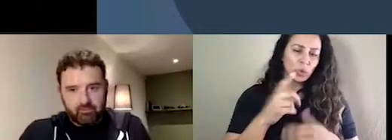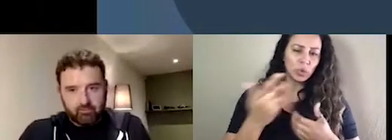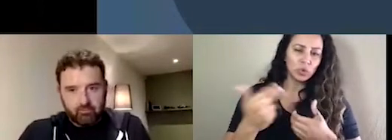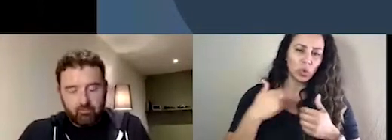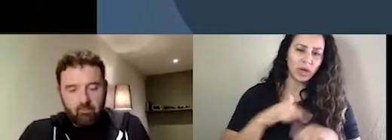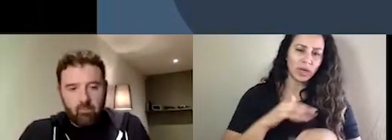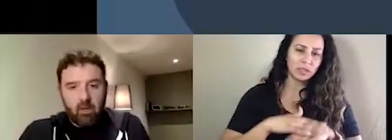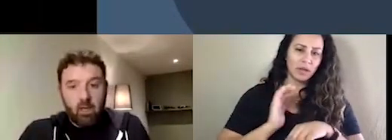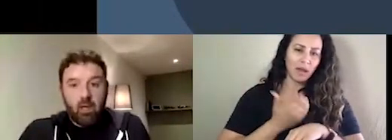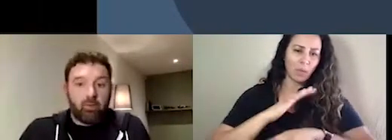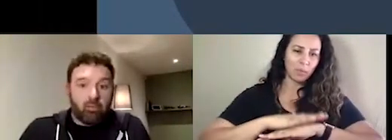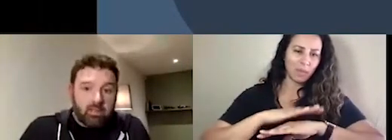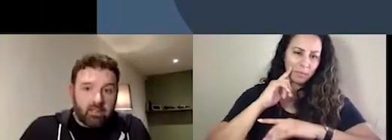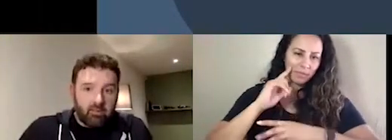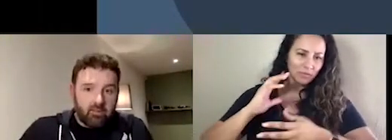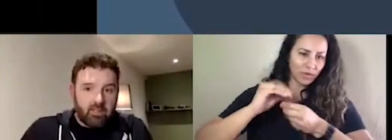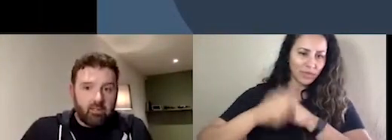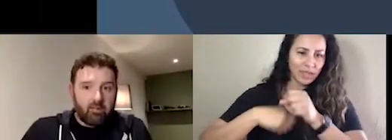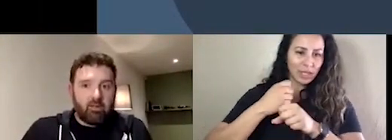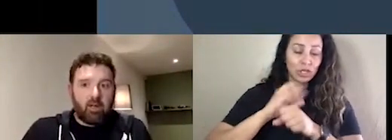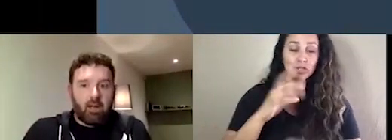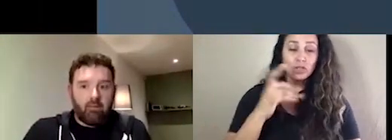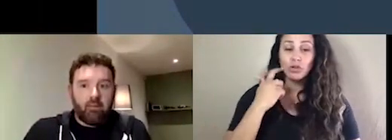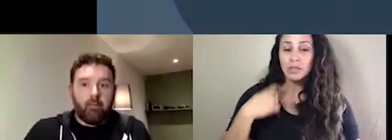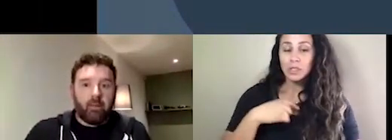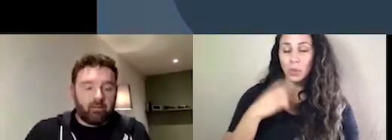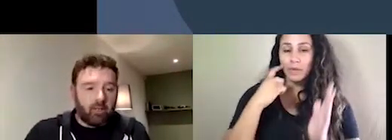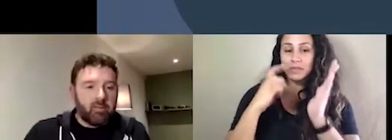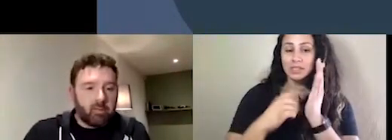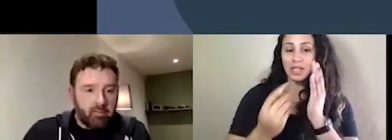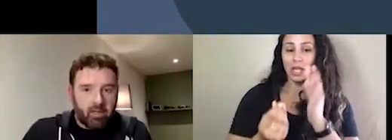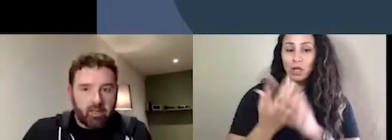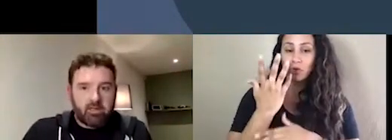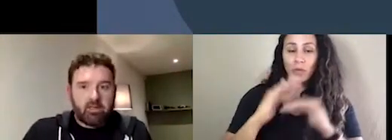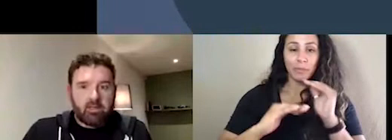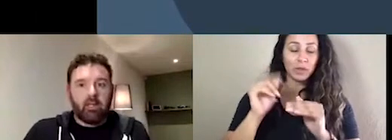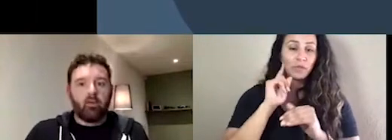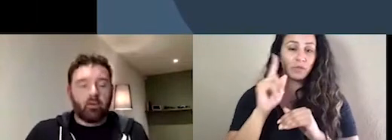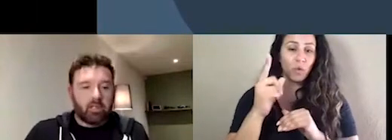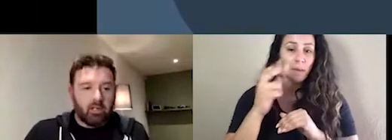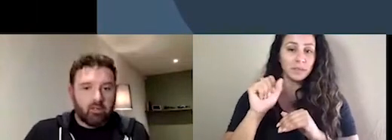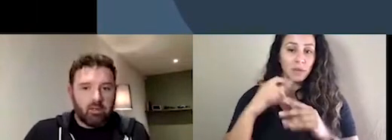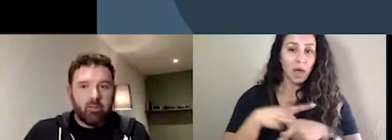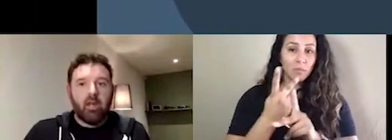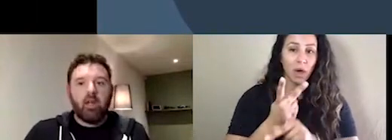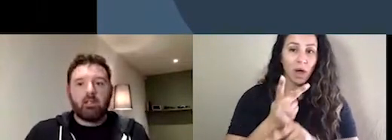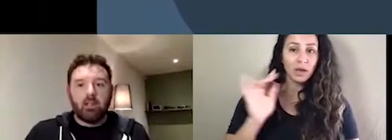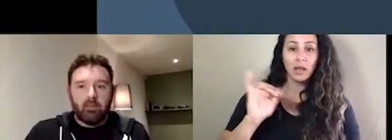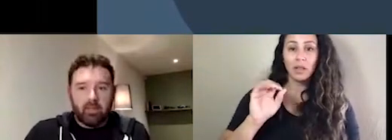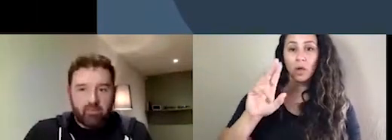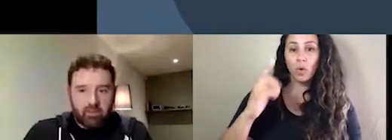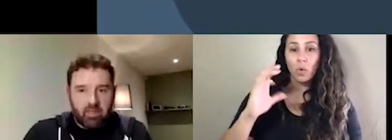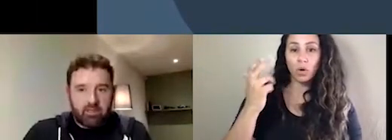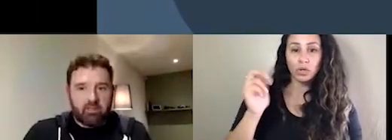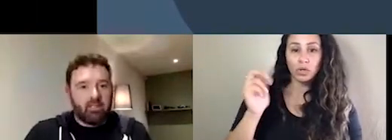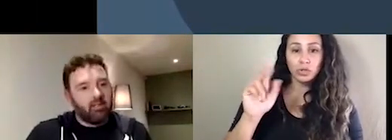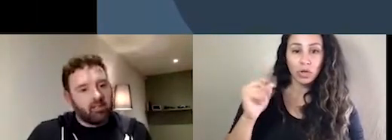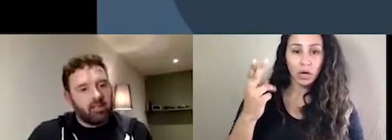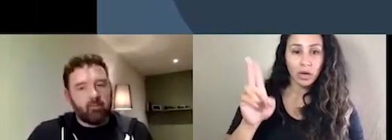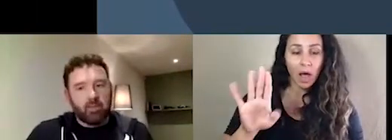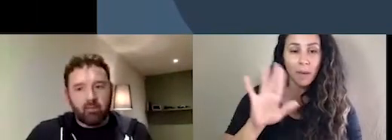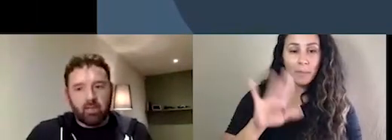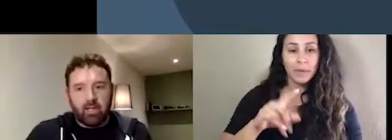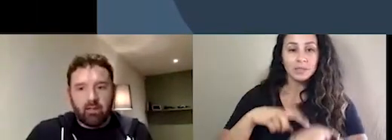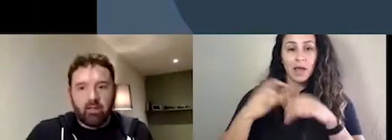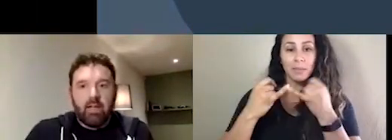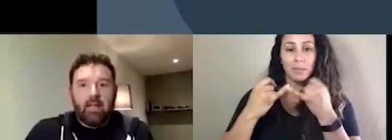years. But recently, we've seen growth of built for HubSpot products: Org Chart Hub, Timeline Visualizer that you'll